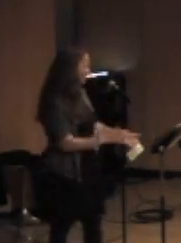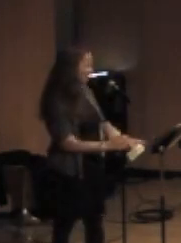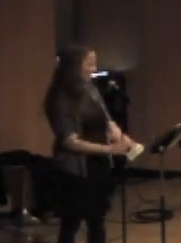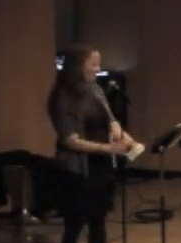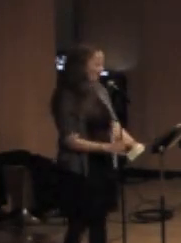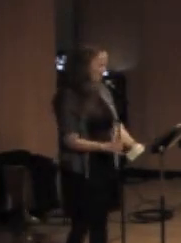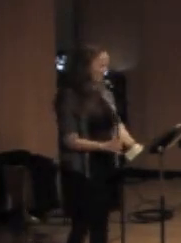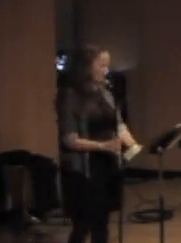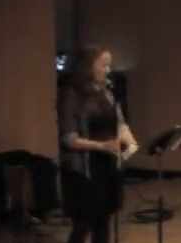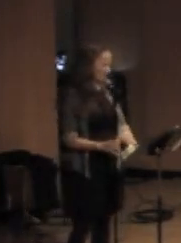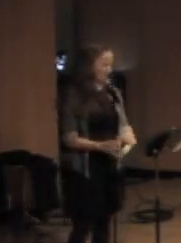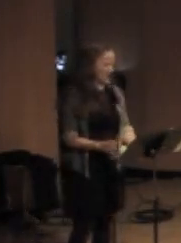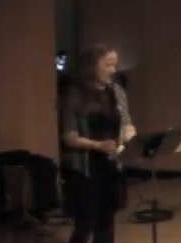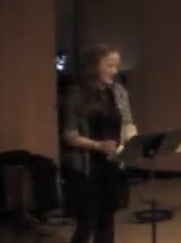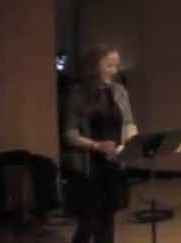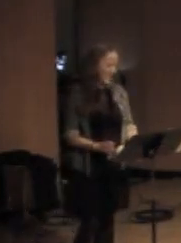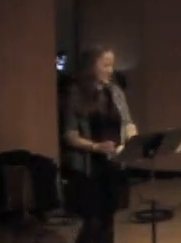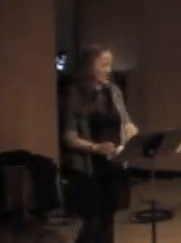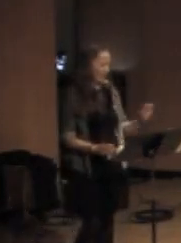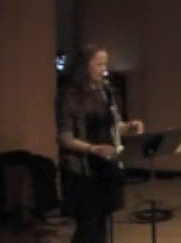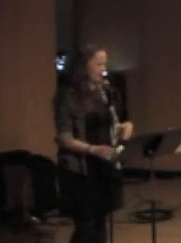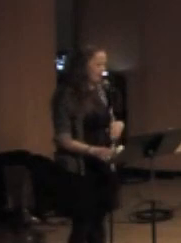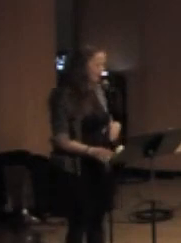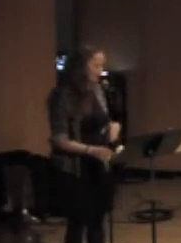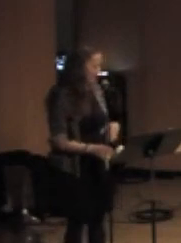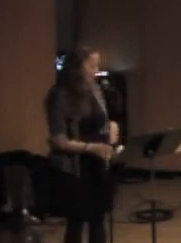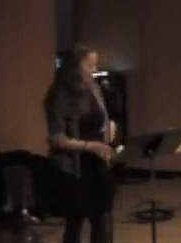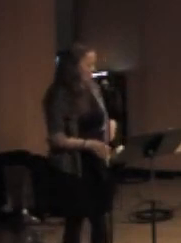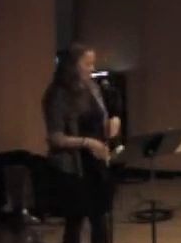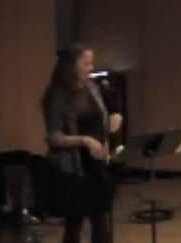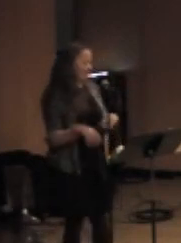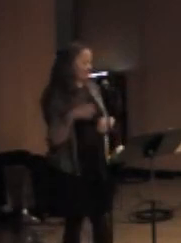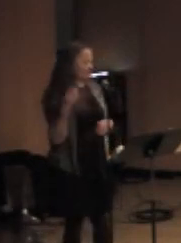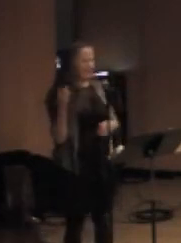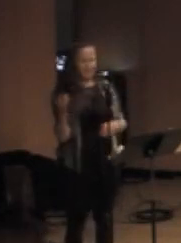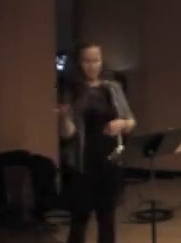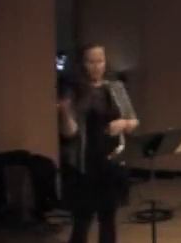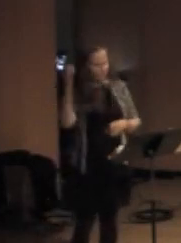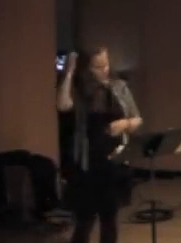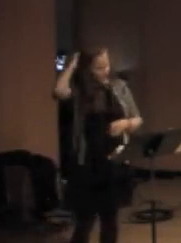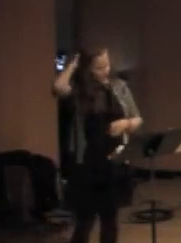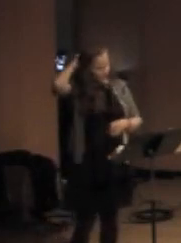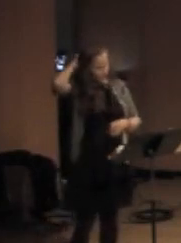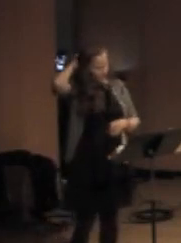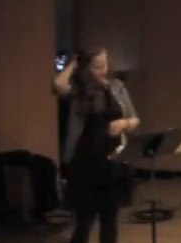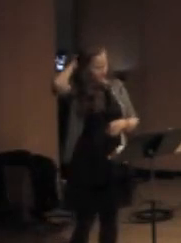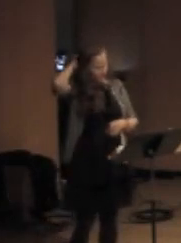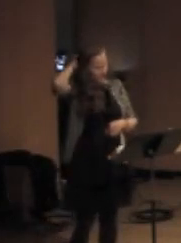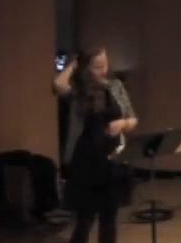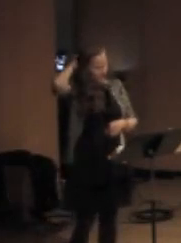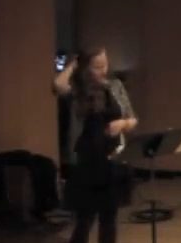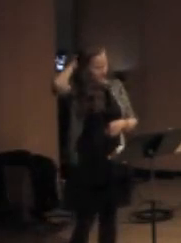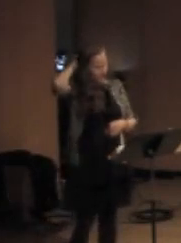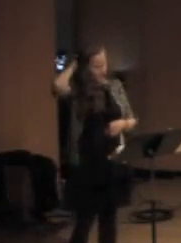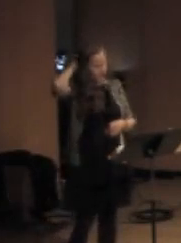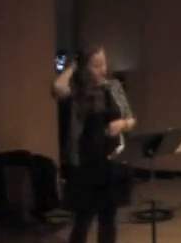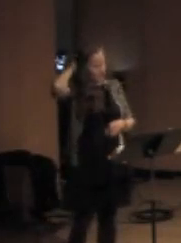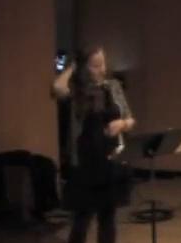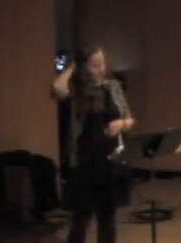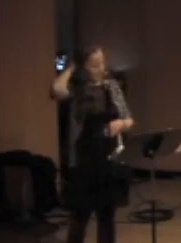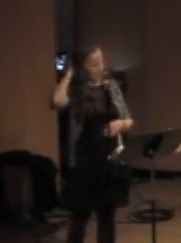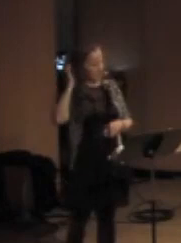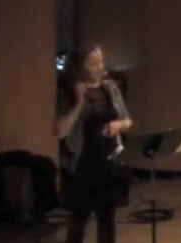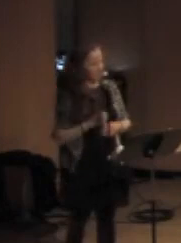don't listen to me I'm I'm I'm just I'm just babbling that Bowl though it's the